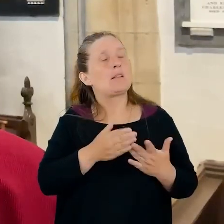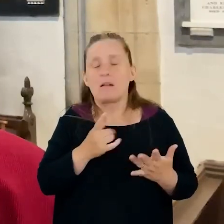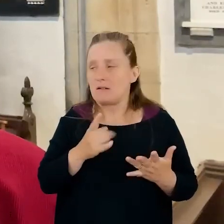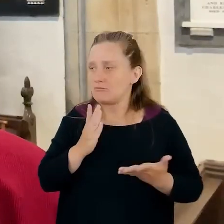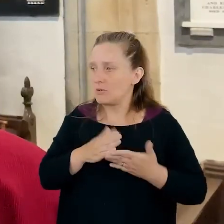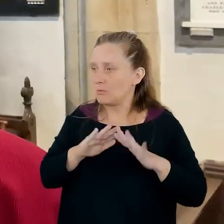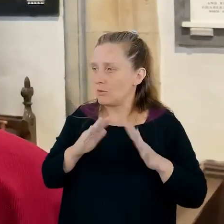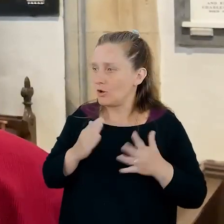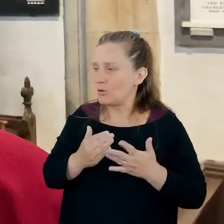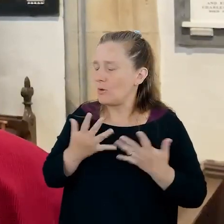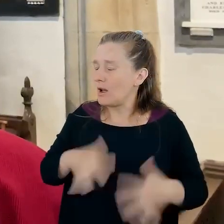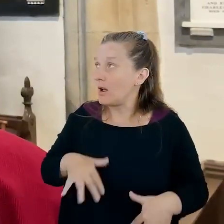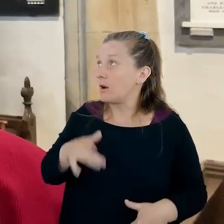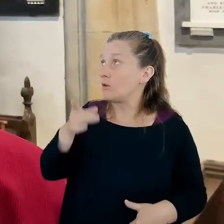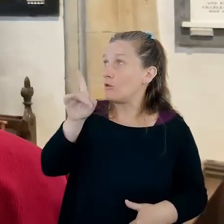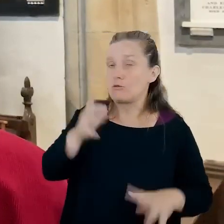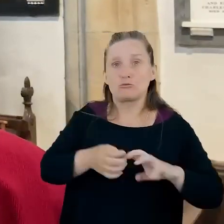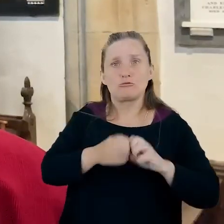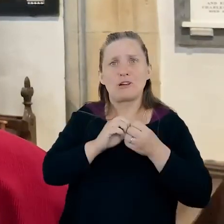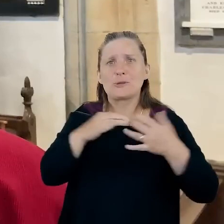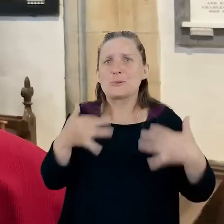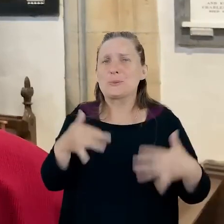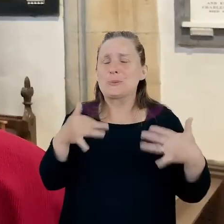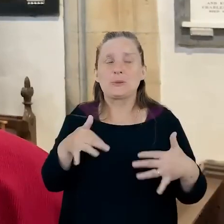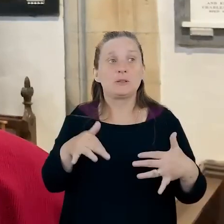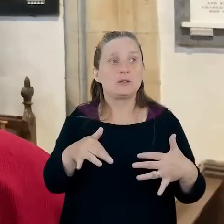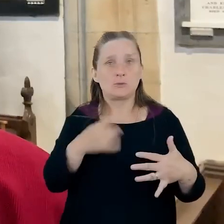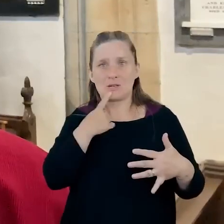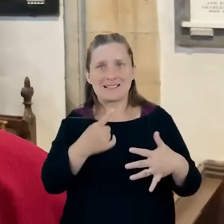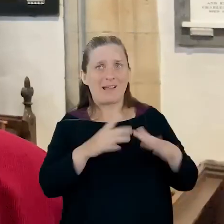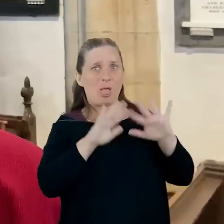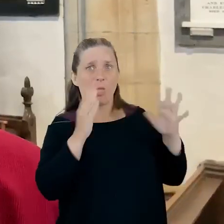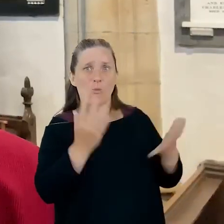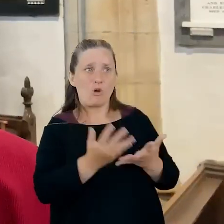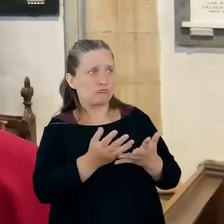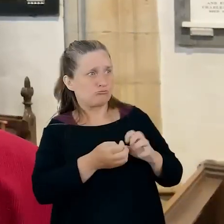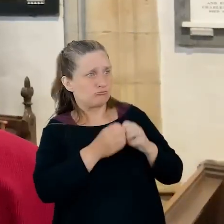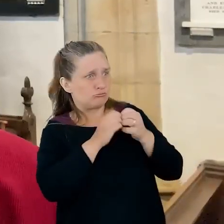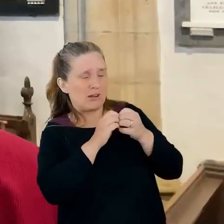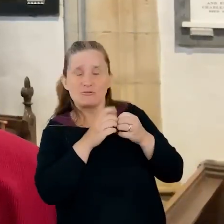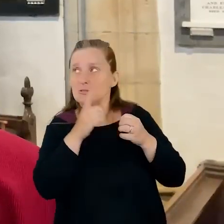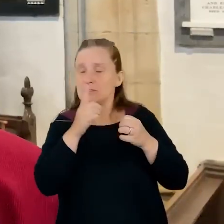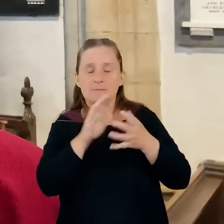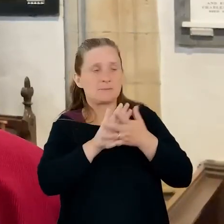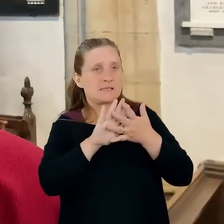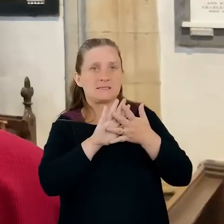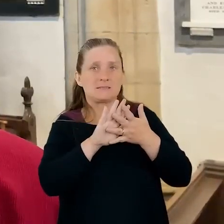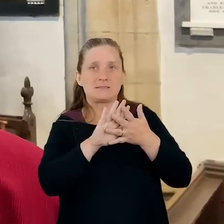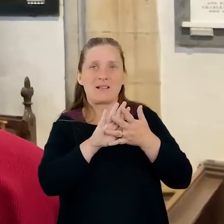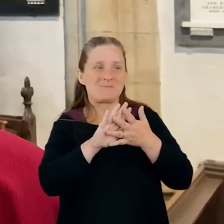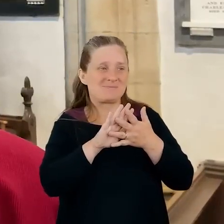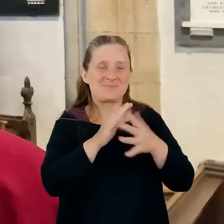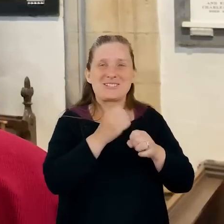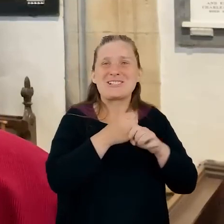God. When we talk about creation as the work of God, we are aware not just of the picture